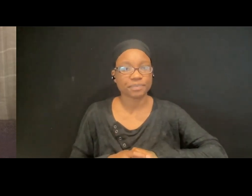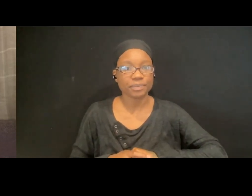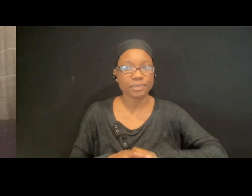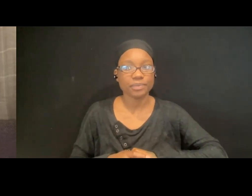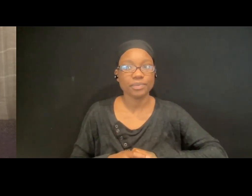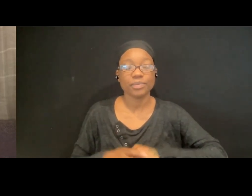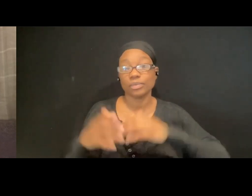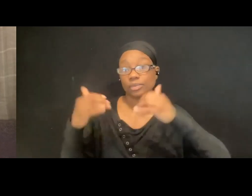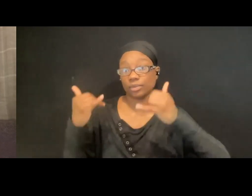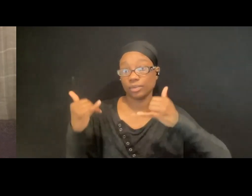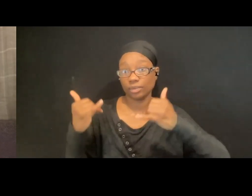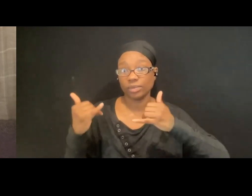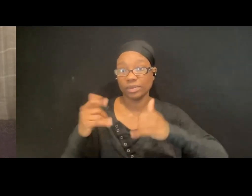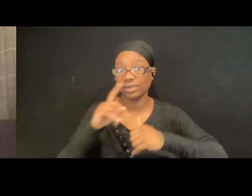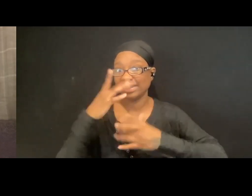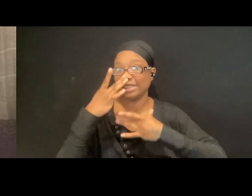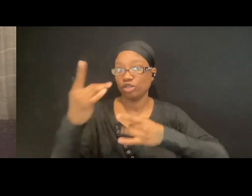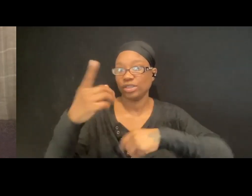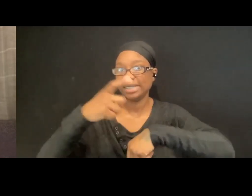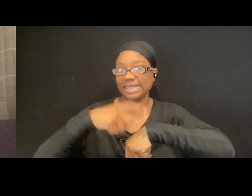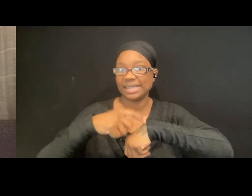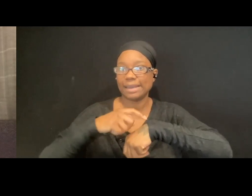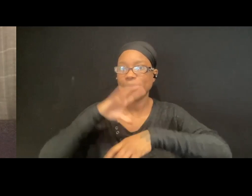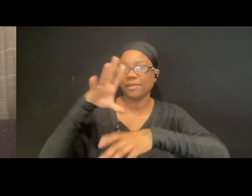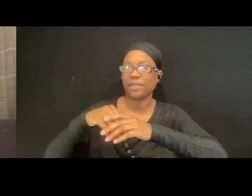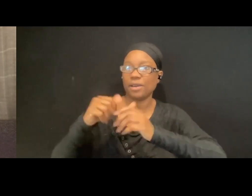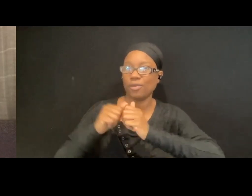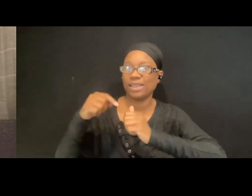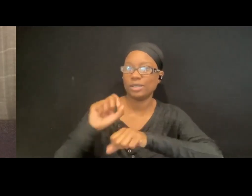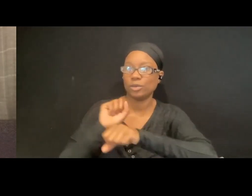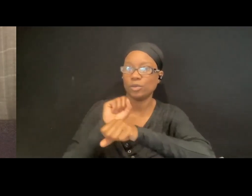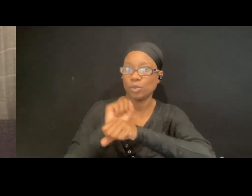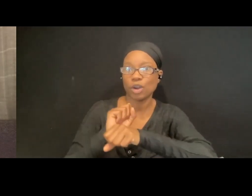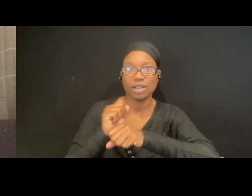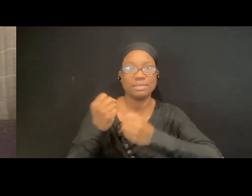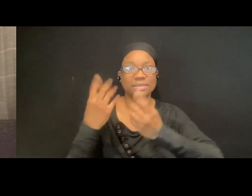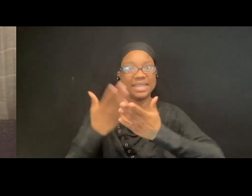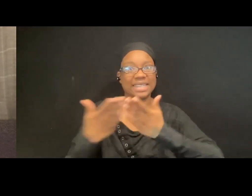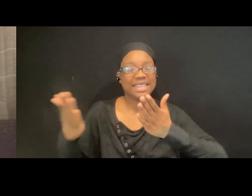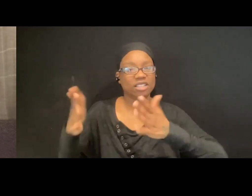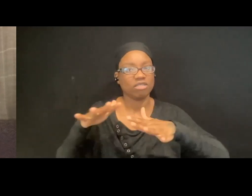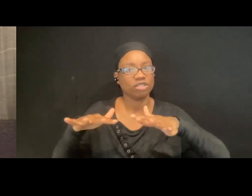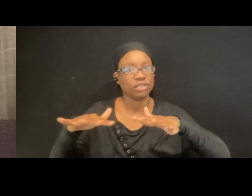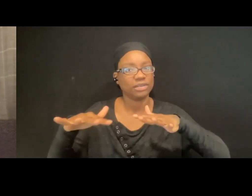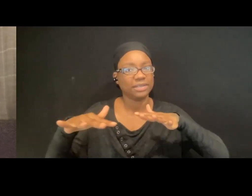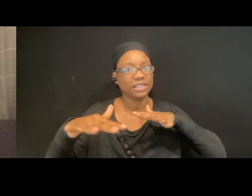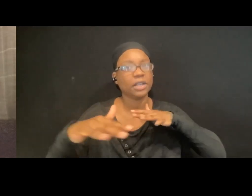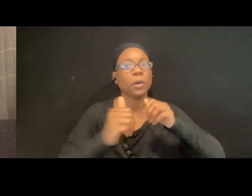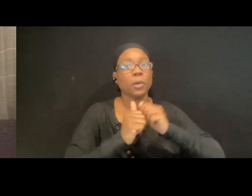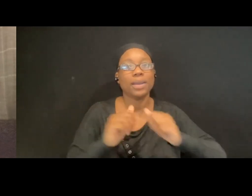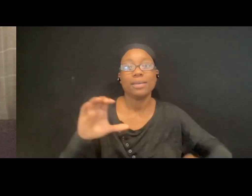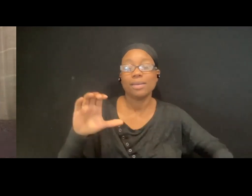a particularly kind of interesting time to get involved with this work, as things are shifting with Kanataka's situation